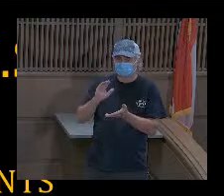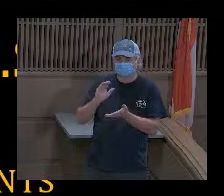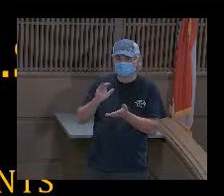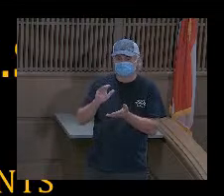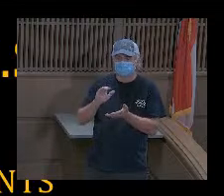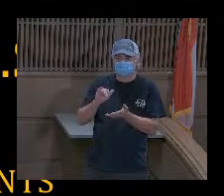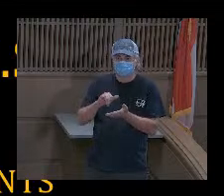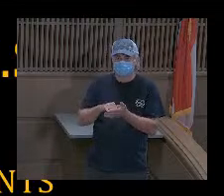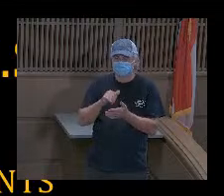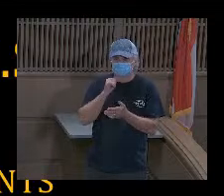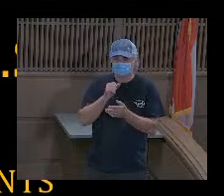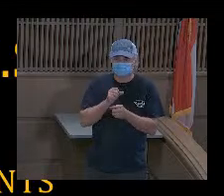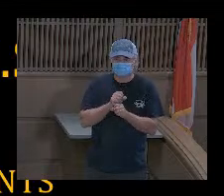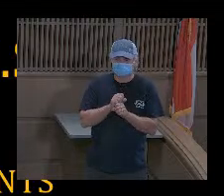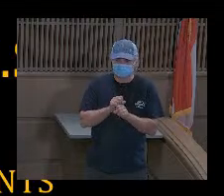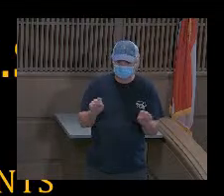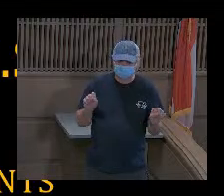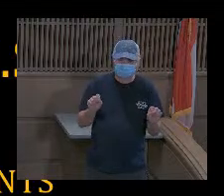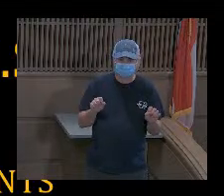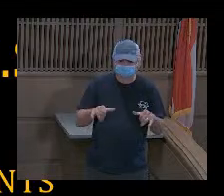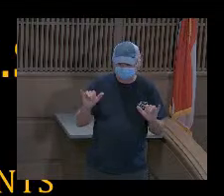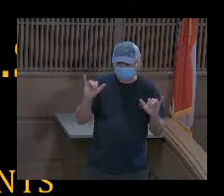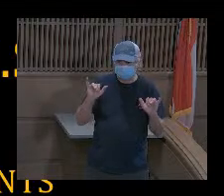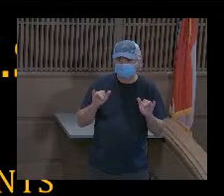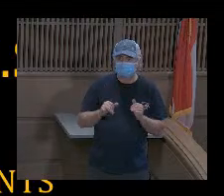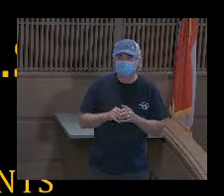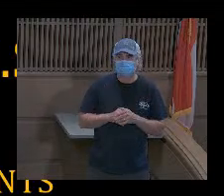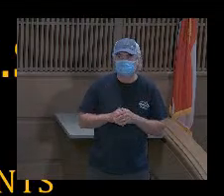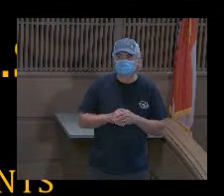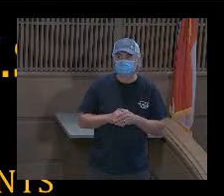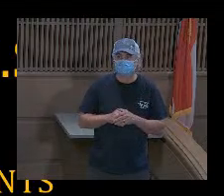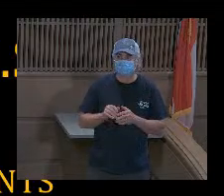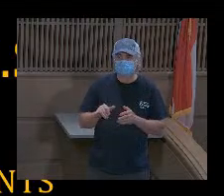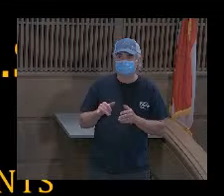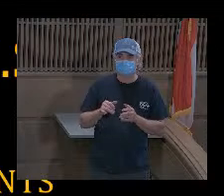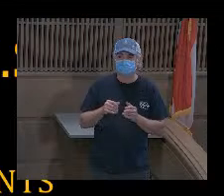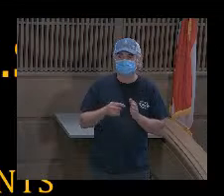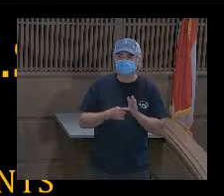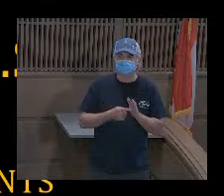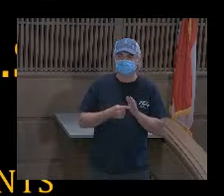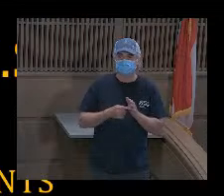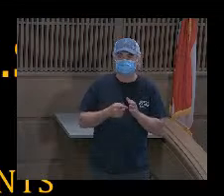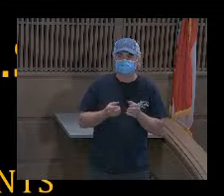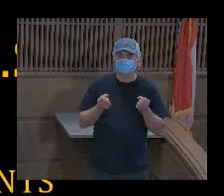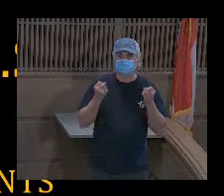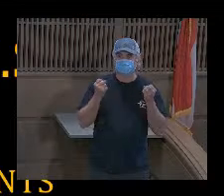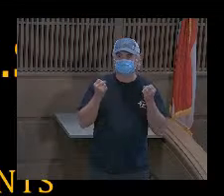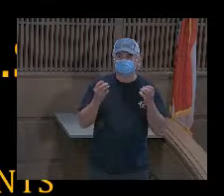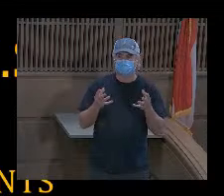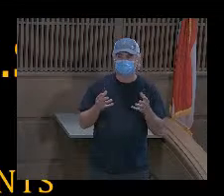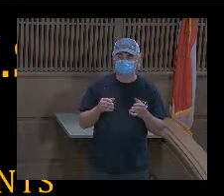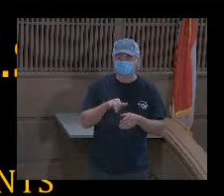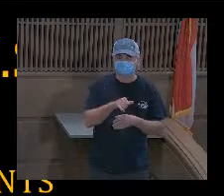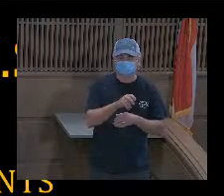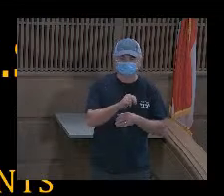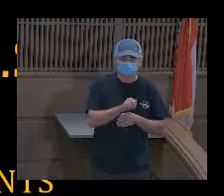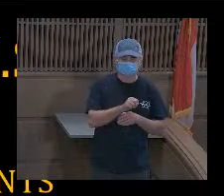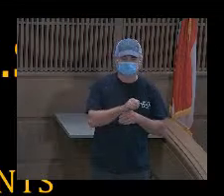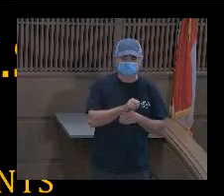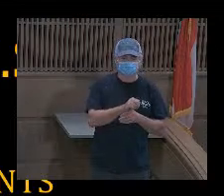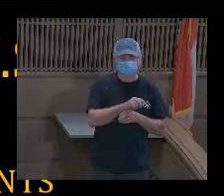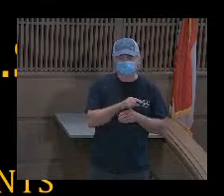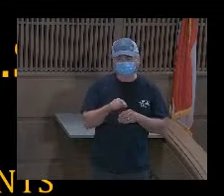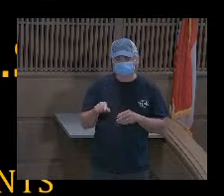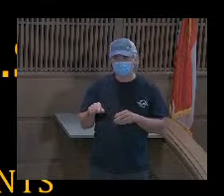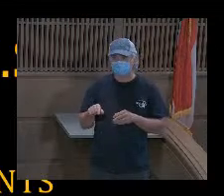safe decrease. It is only slight. This slide shows the volume from January 1 through September 9. You can see our